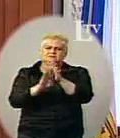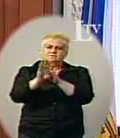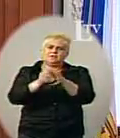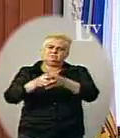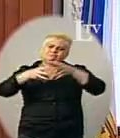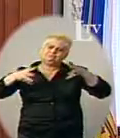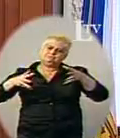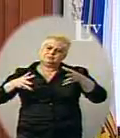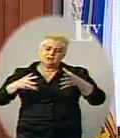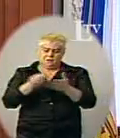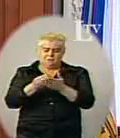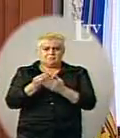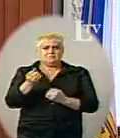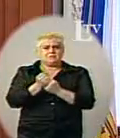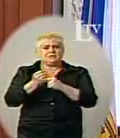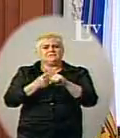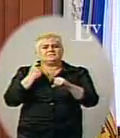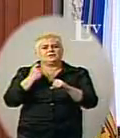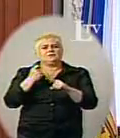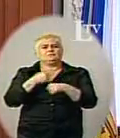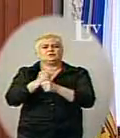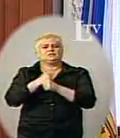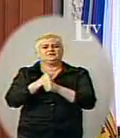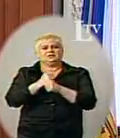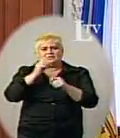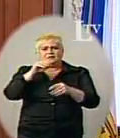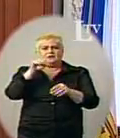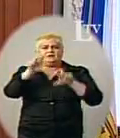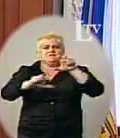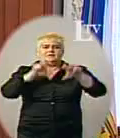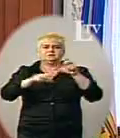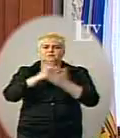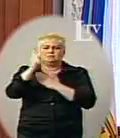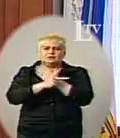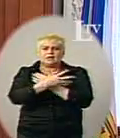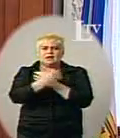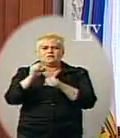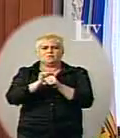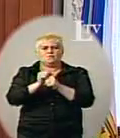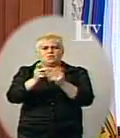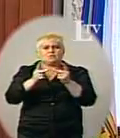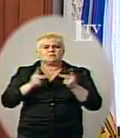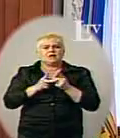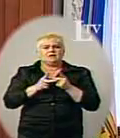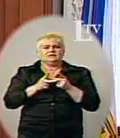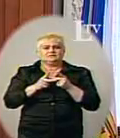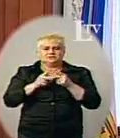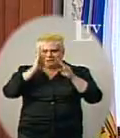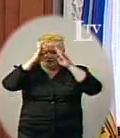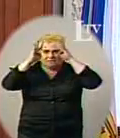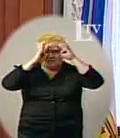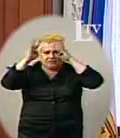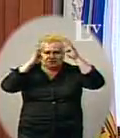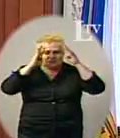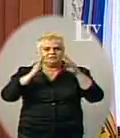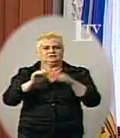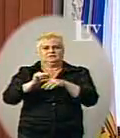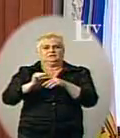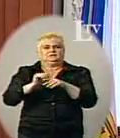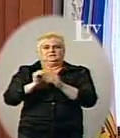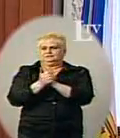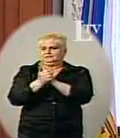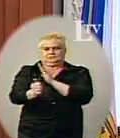the Productivity Investment Program and the Workplace Innovation and Productivity Skills Incentive,